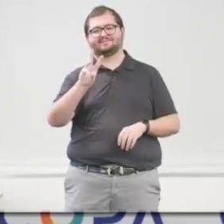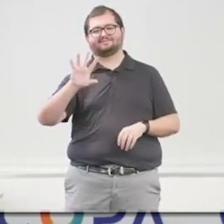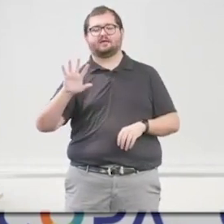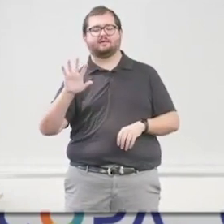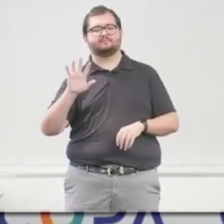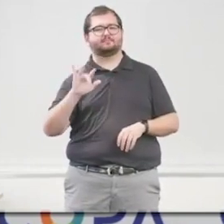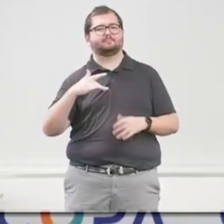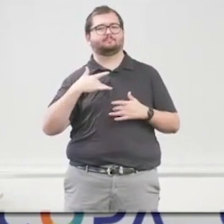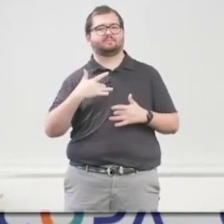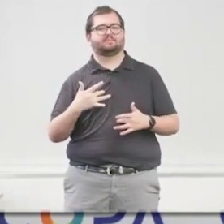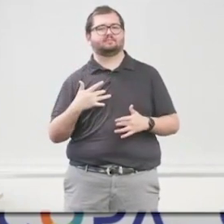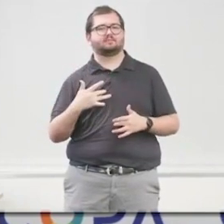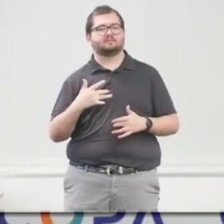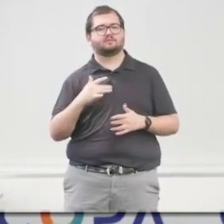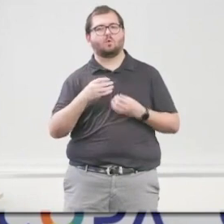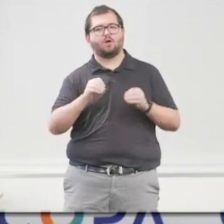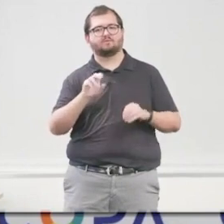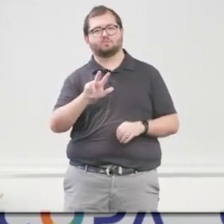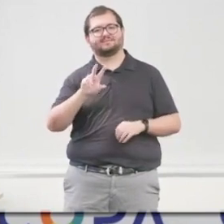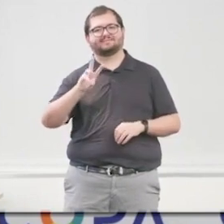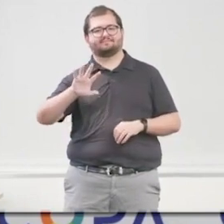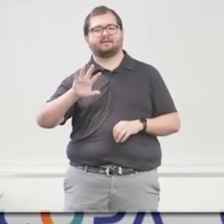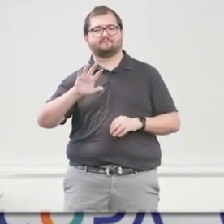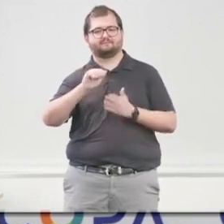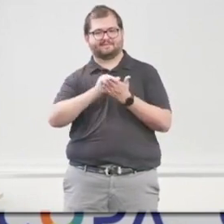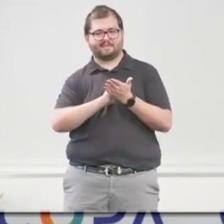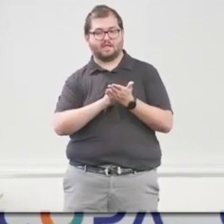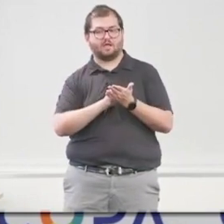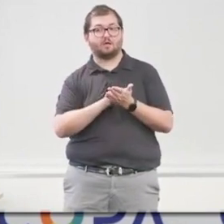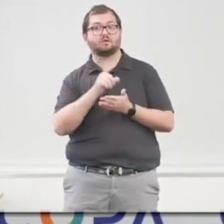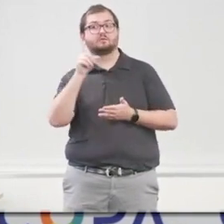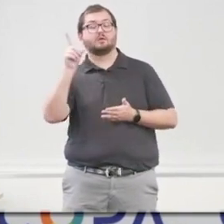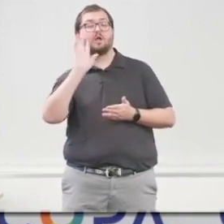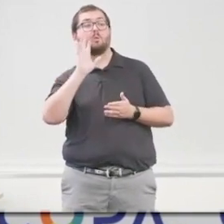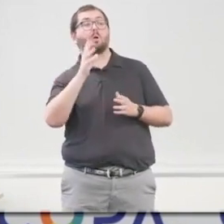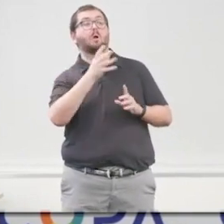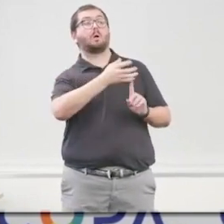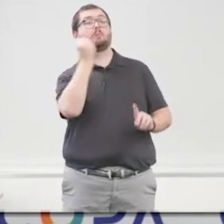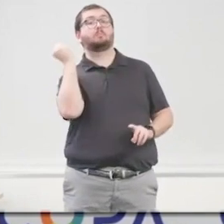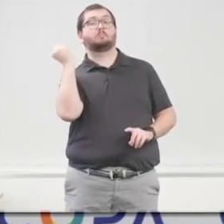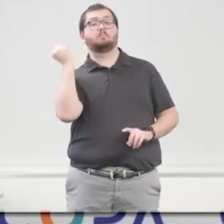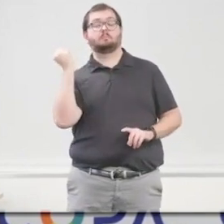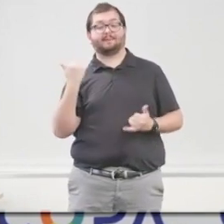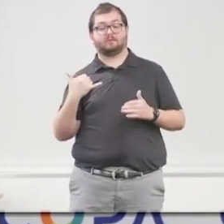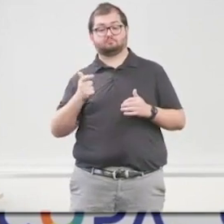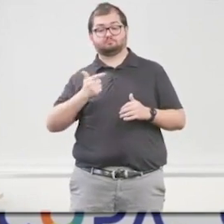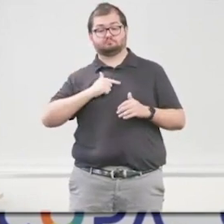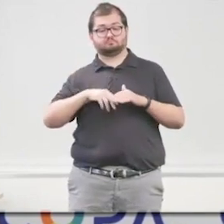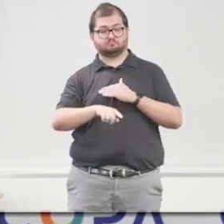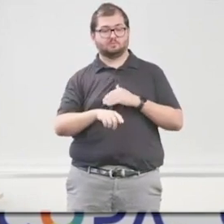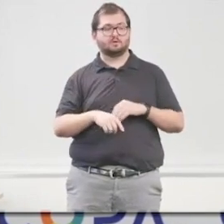Office 365 accounts, and the bad guys are intercepting that. So multi-factor